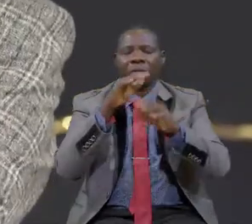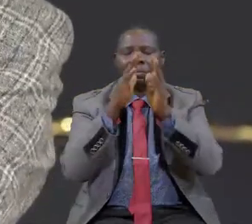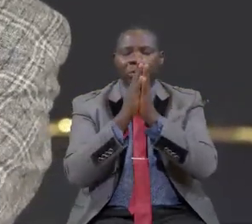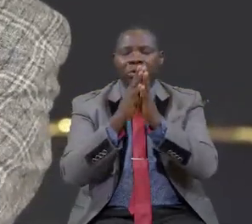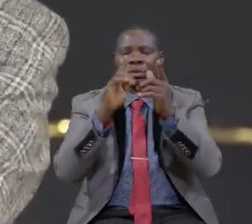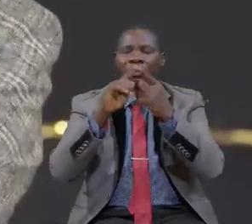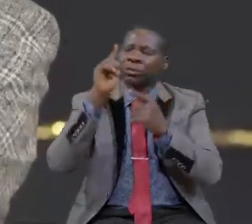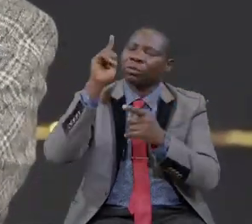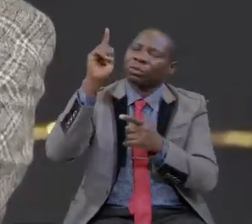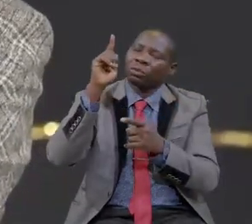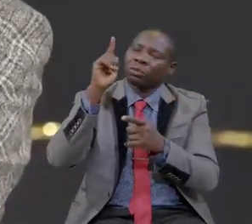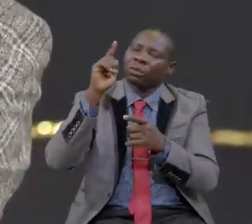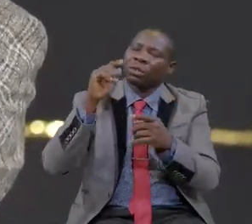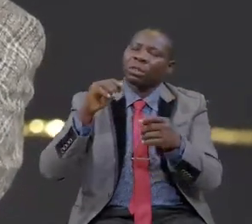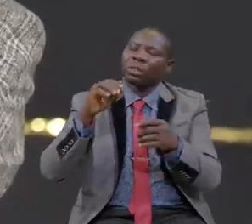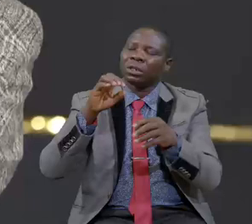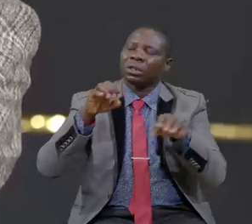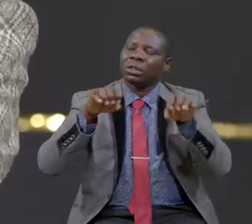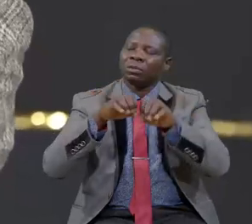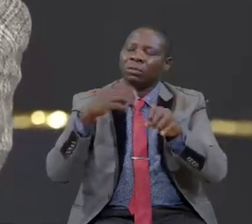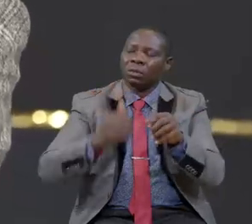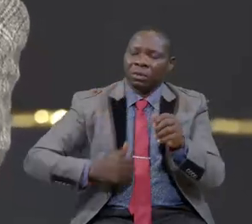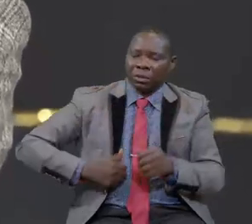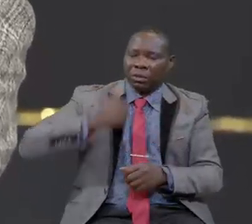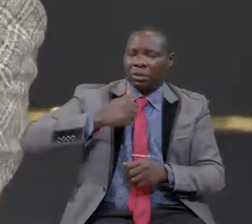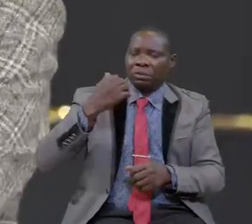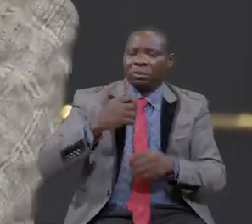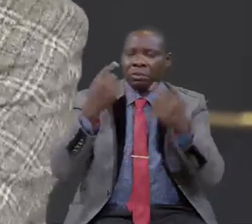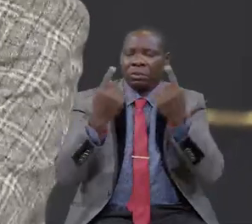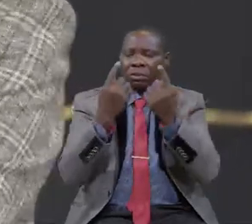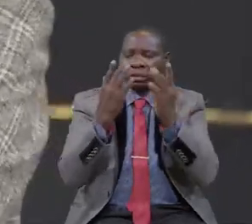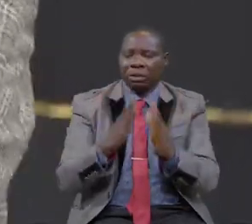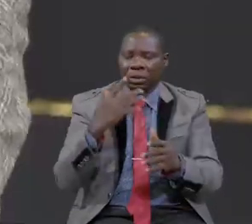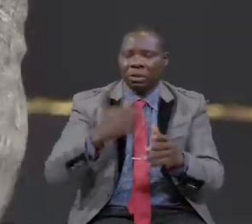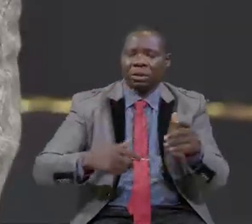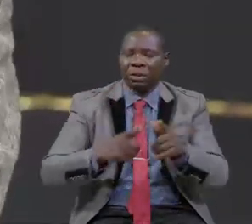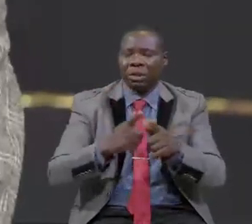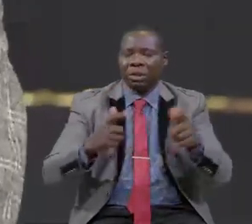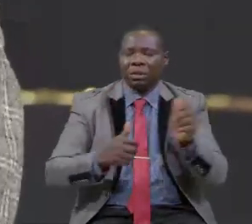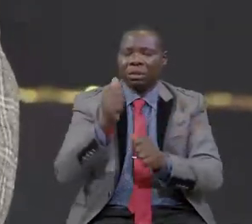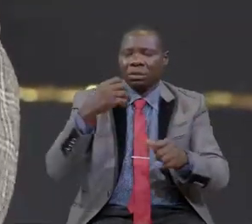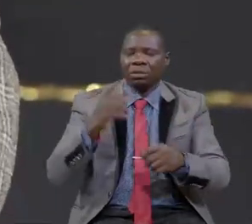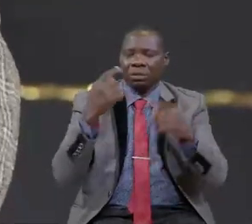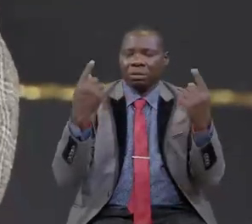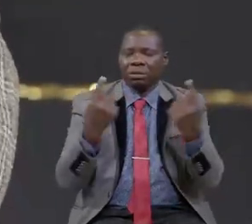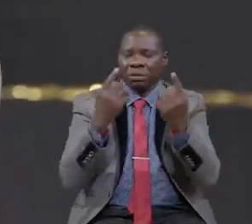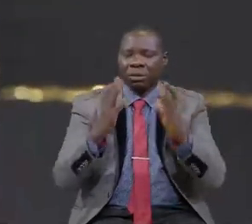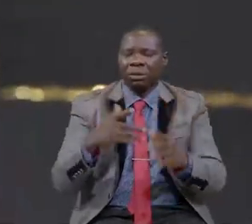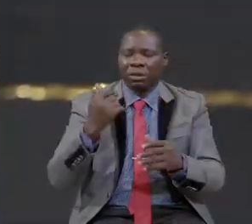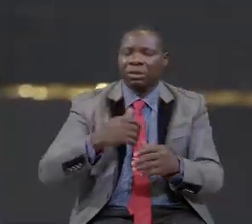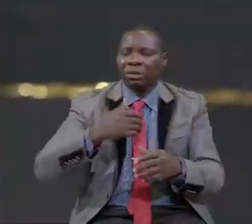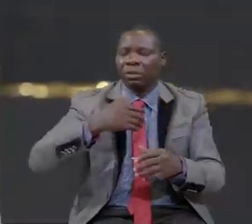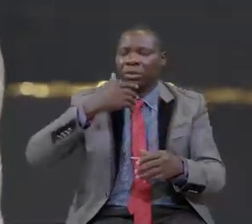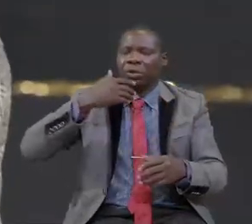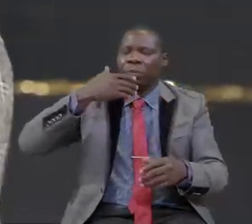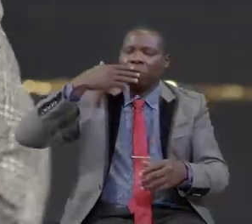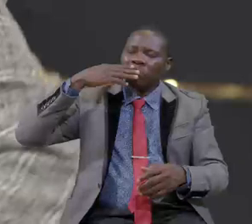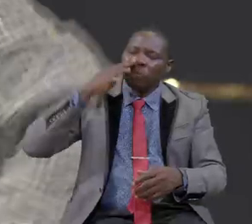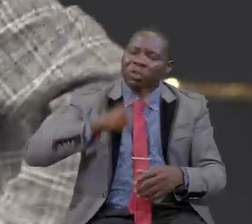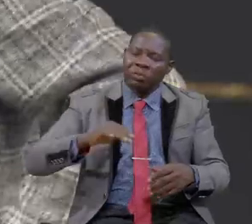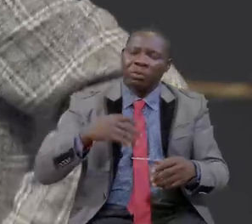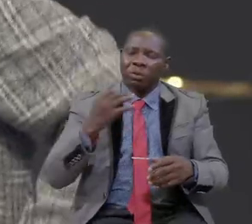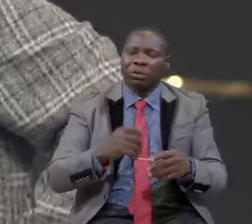the chiefest of sinners, the greatest of sinners, the vilest of sinners, your forgiveness